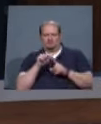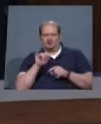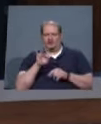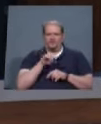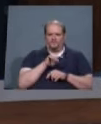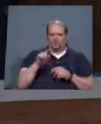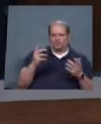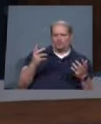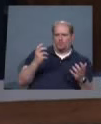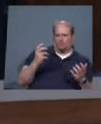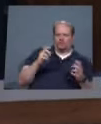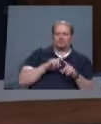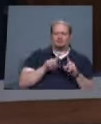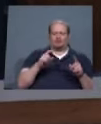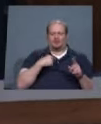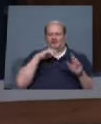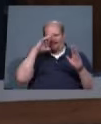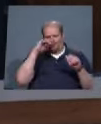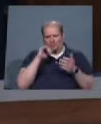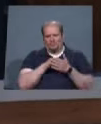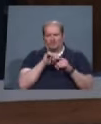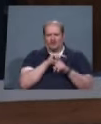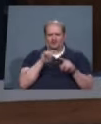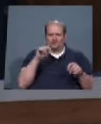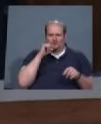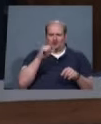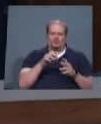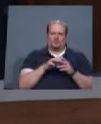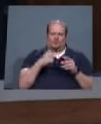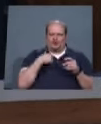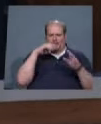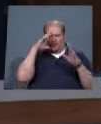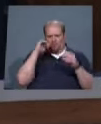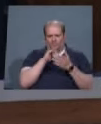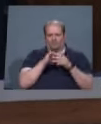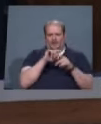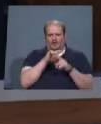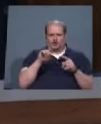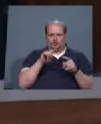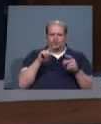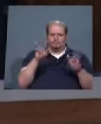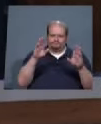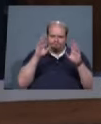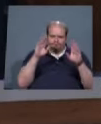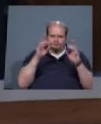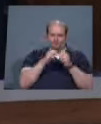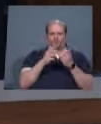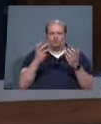to, but I hope you don't. And I hope you're taking in what I'm saying.